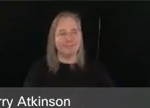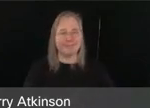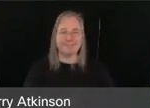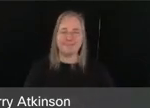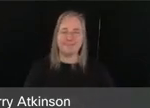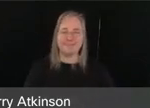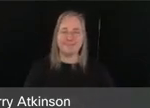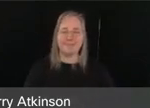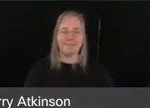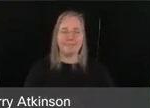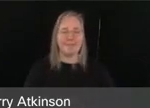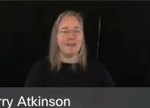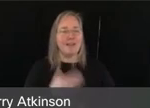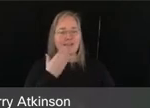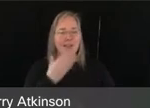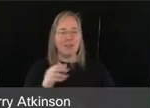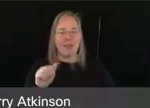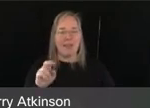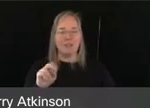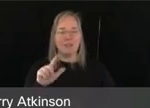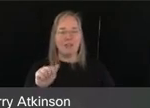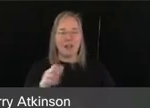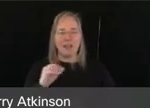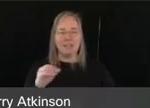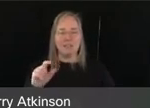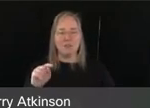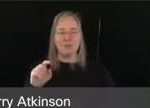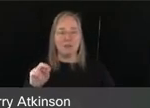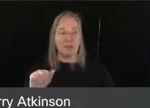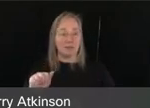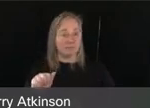Thank you, Angela and Tanya. Any questions?